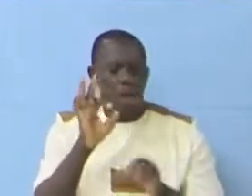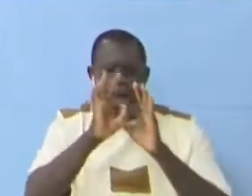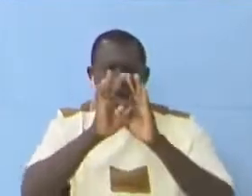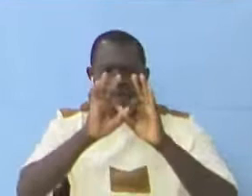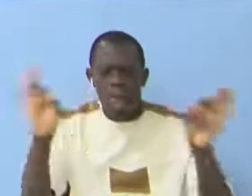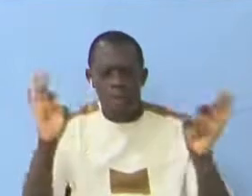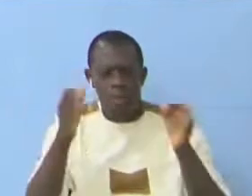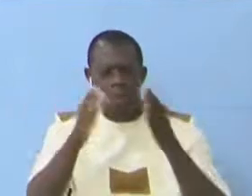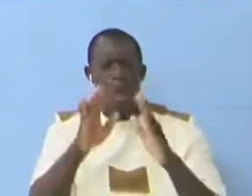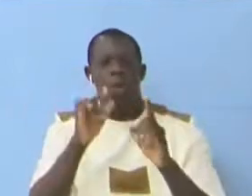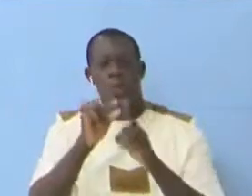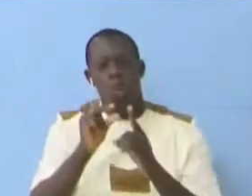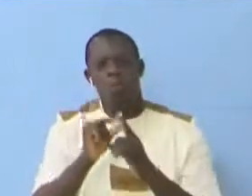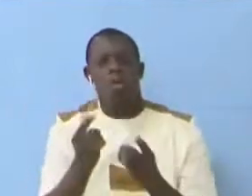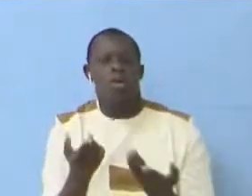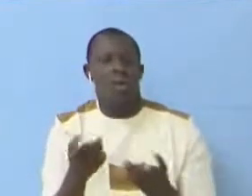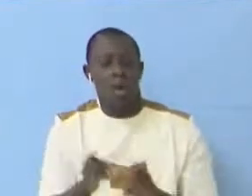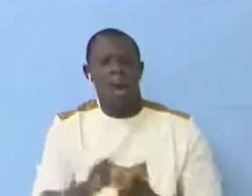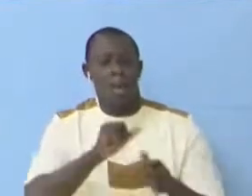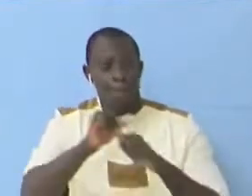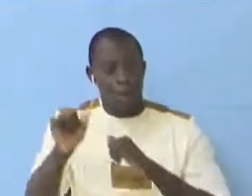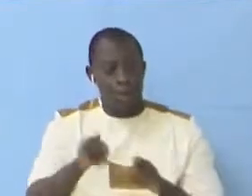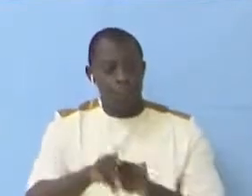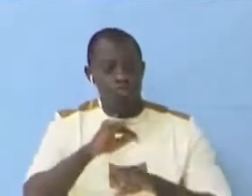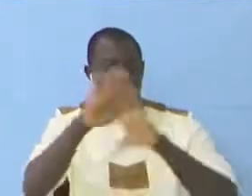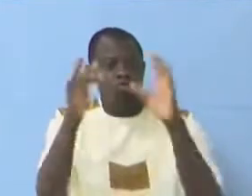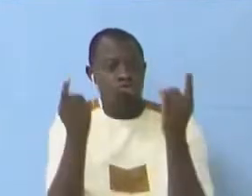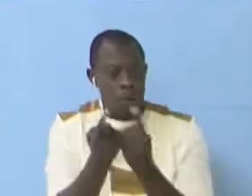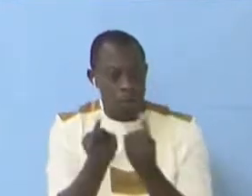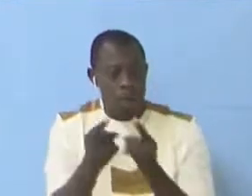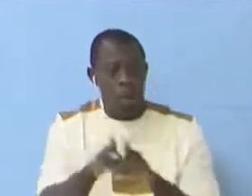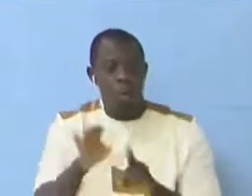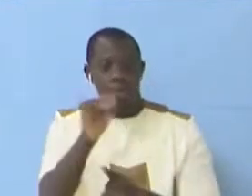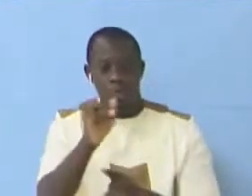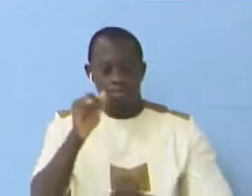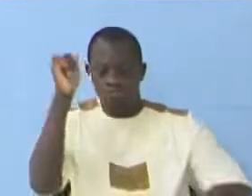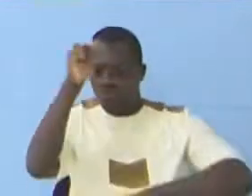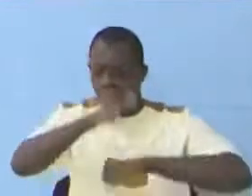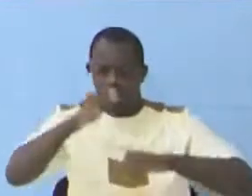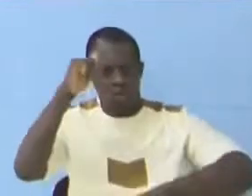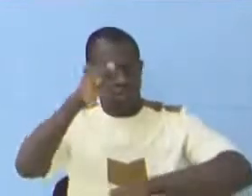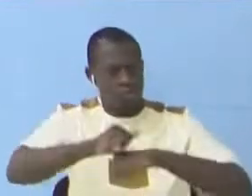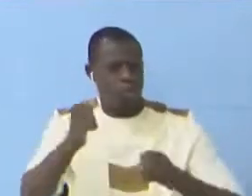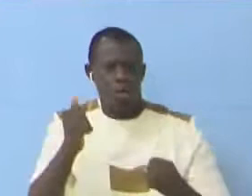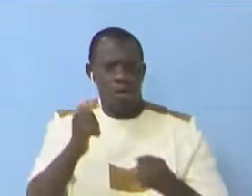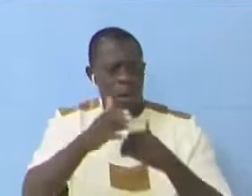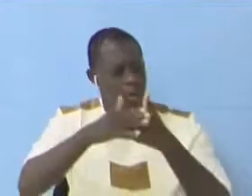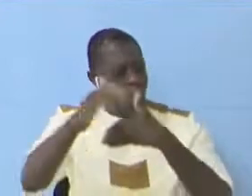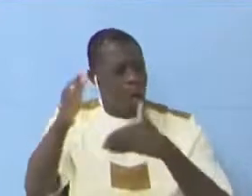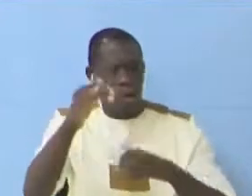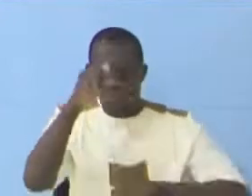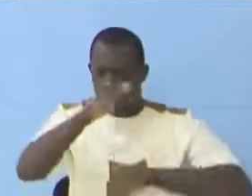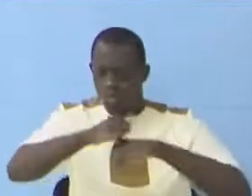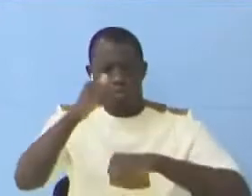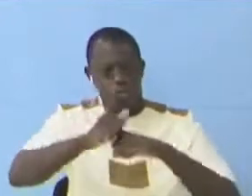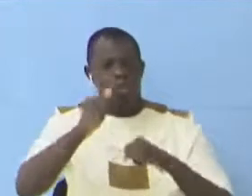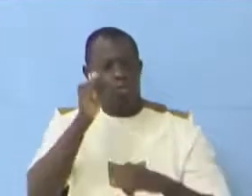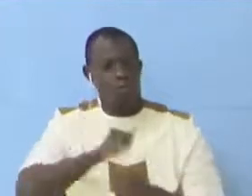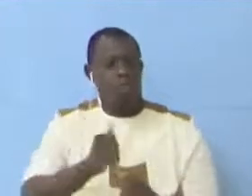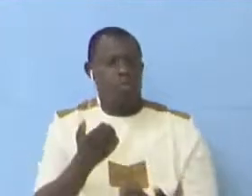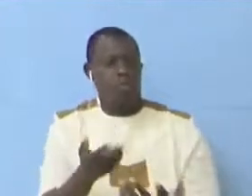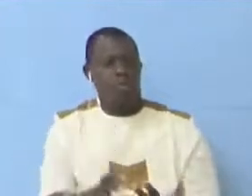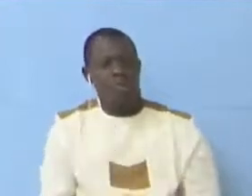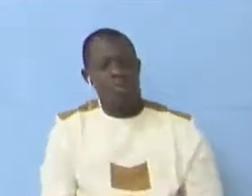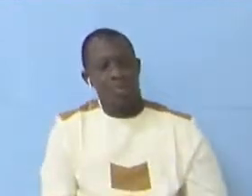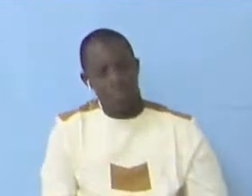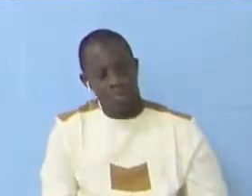with platitudes and niceties. It was wanton and blatant torture, wasn't it? boone doole gu metti lañu teg ci ñoom sax loolu